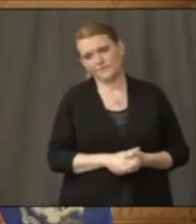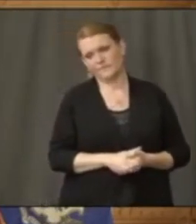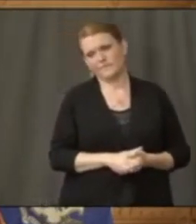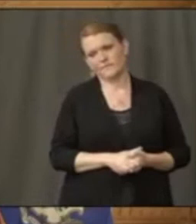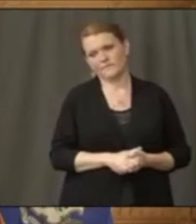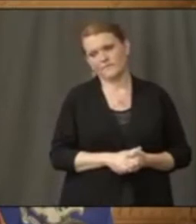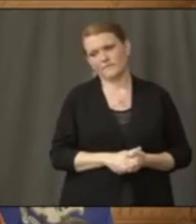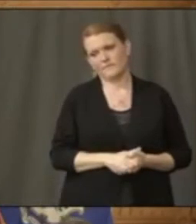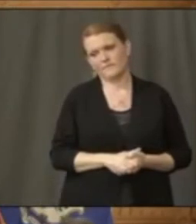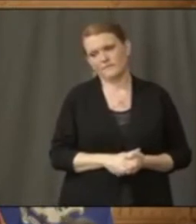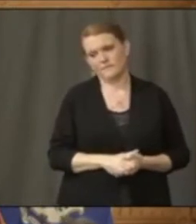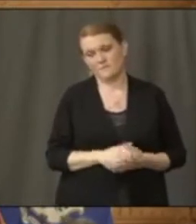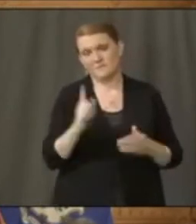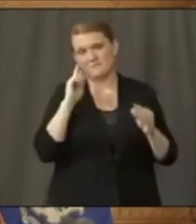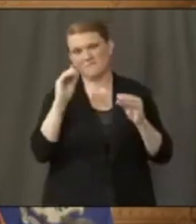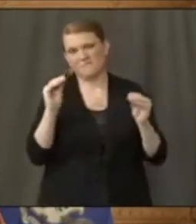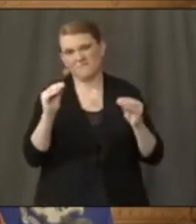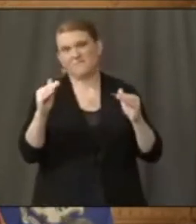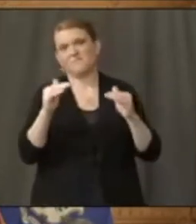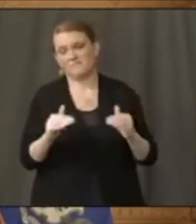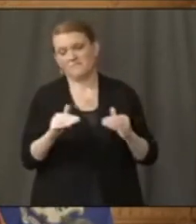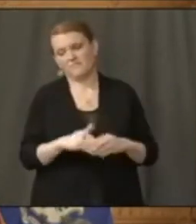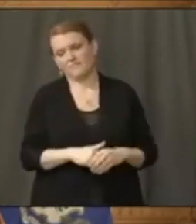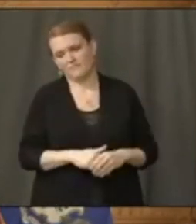WTIC 1080 News.